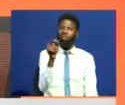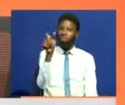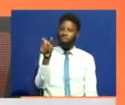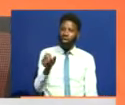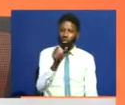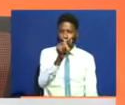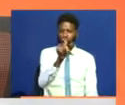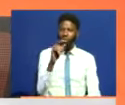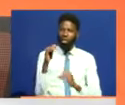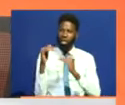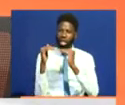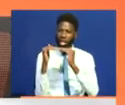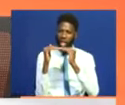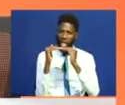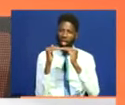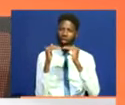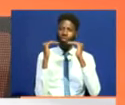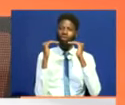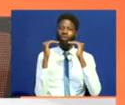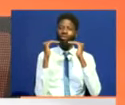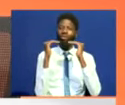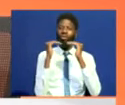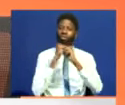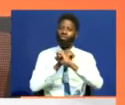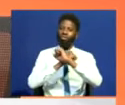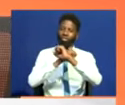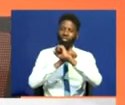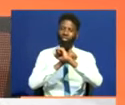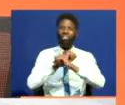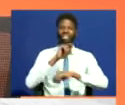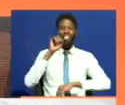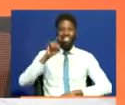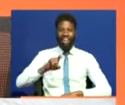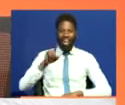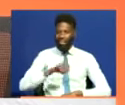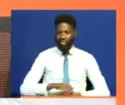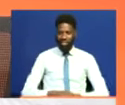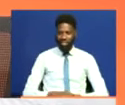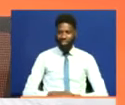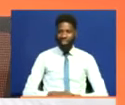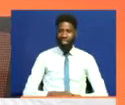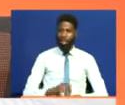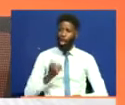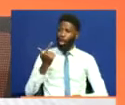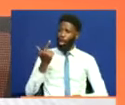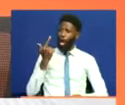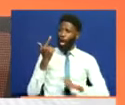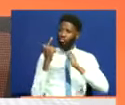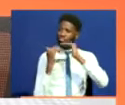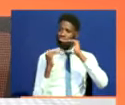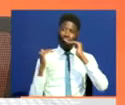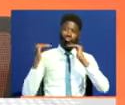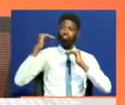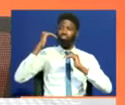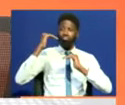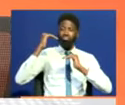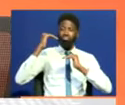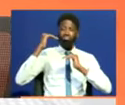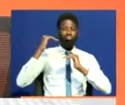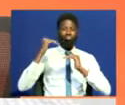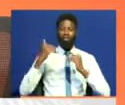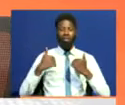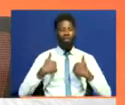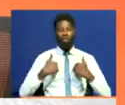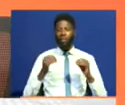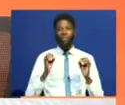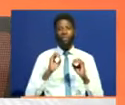law, you know. And the government has put measures. You look at the police stations,